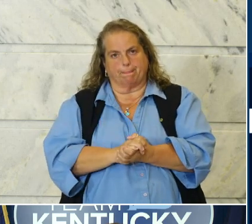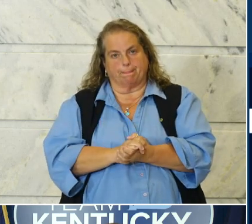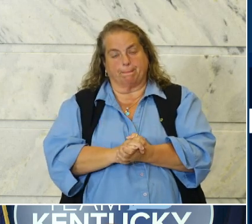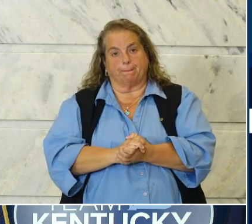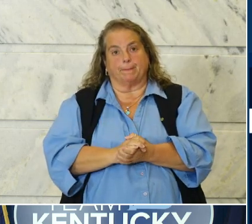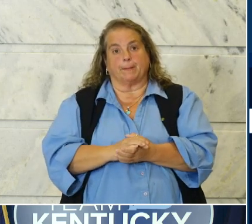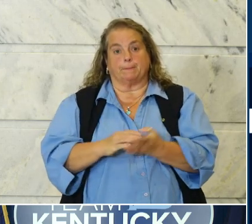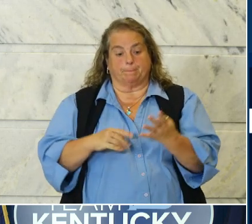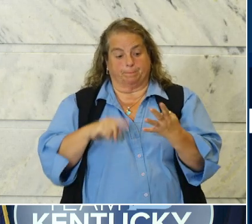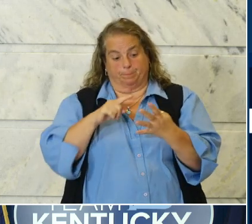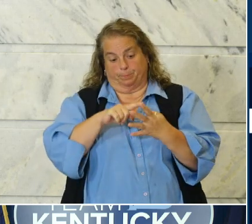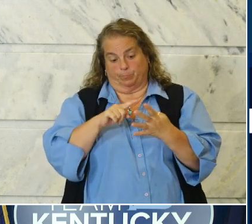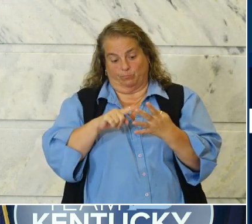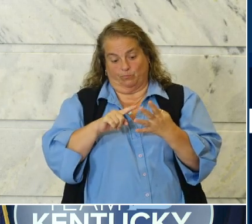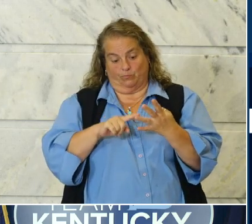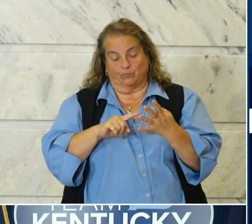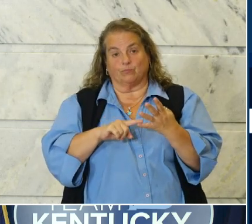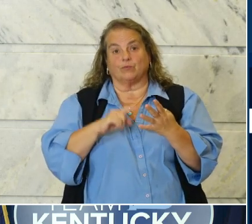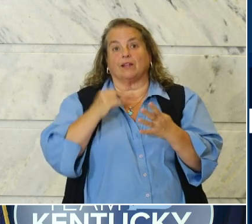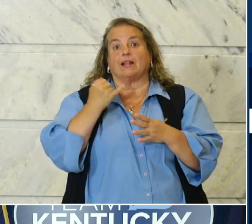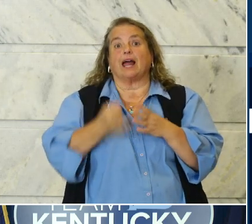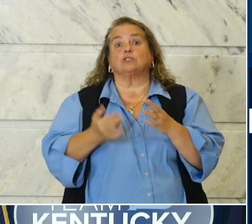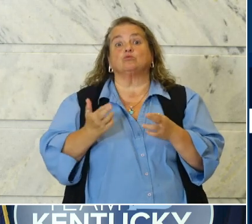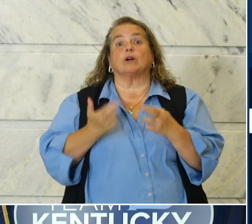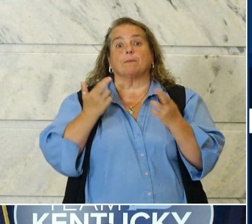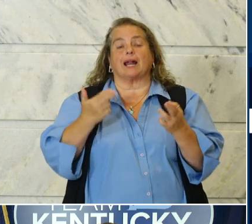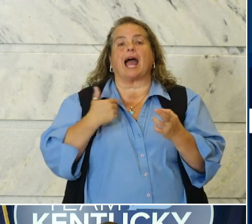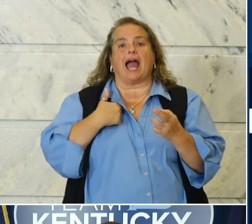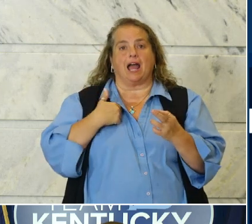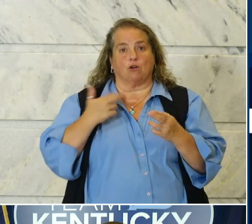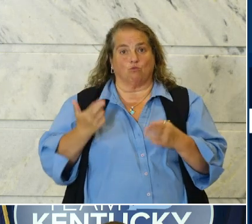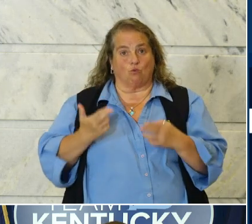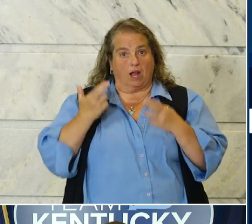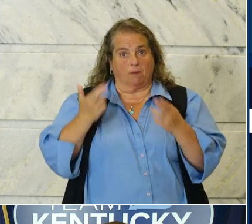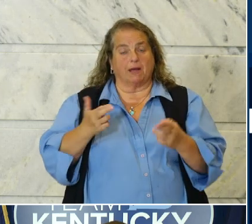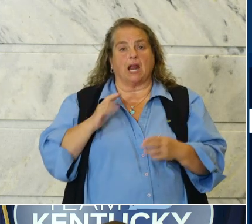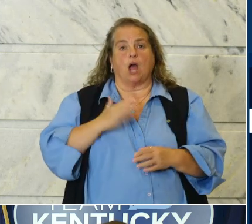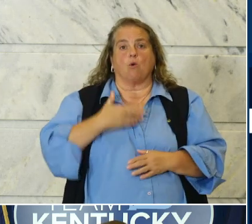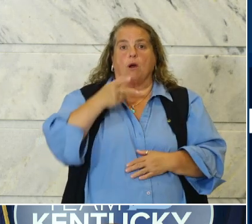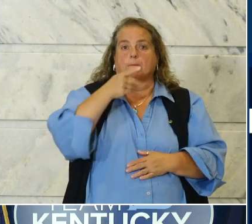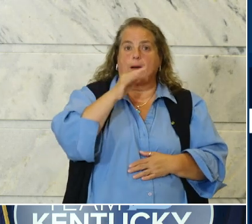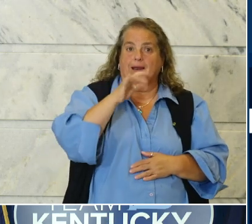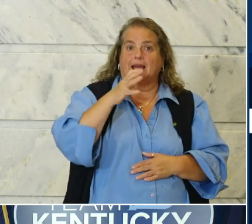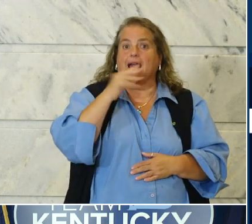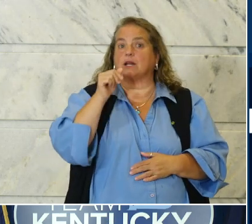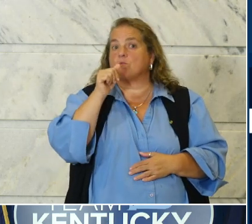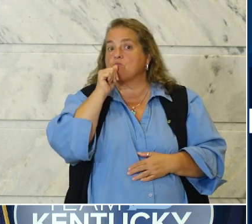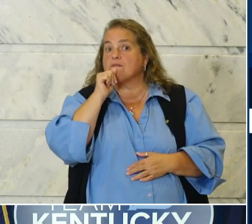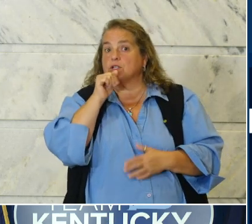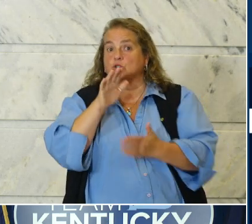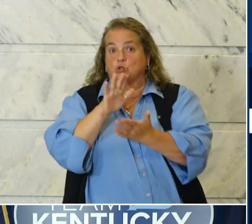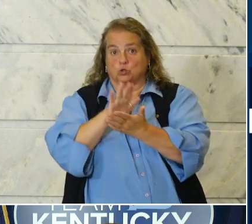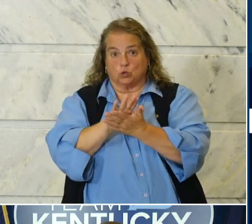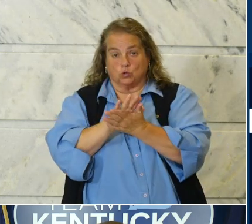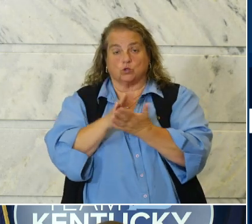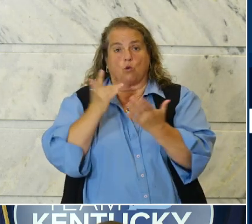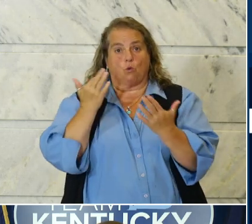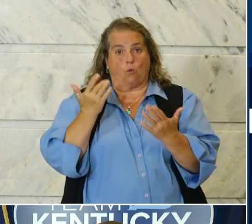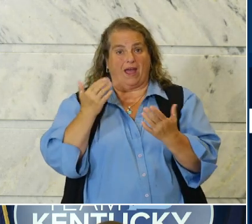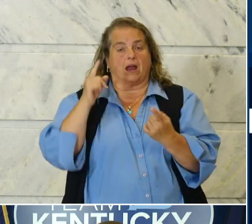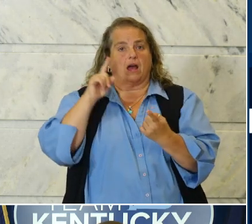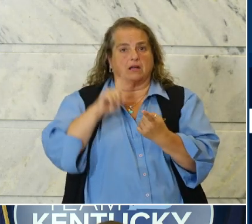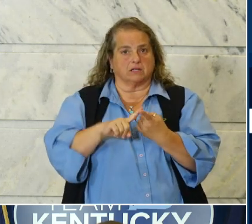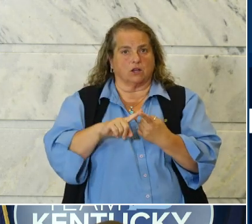last recommendation is I'm recommending that both our public and our private schools wait until at